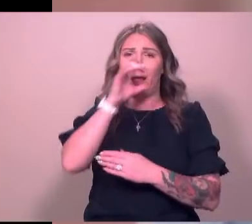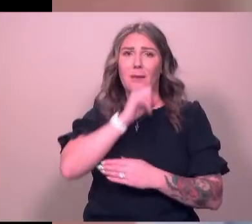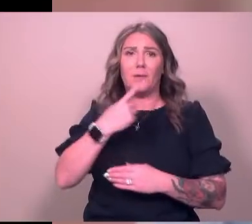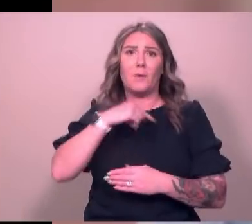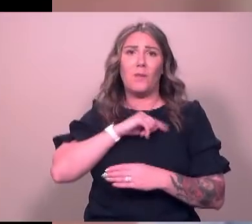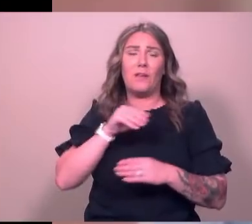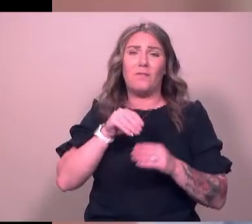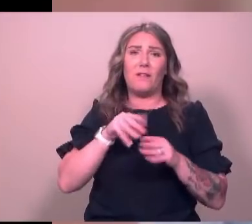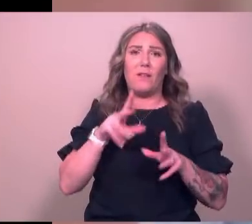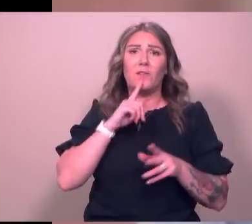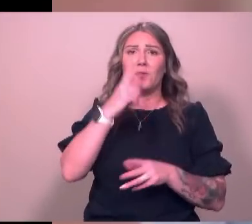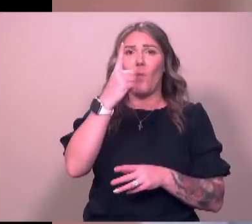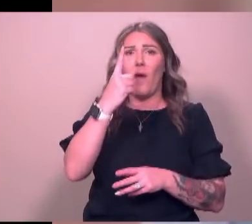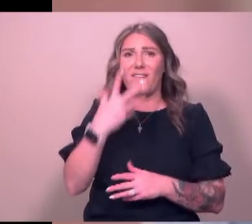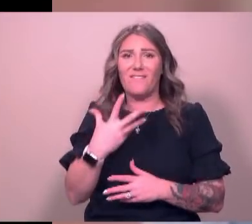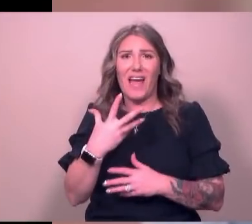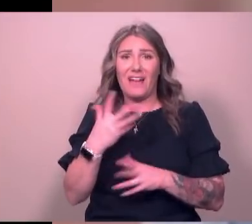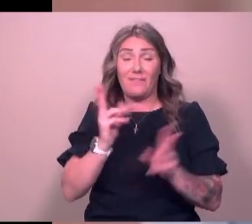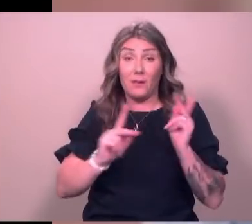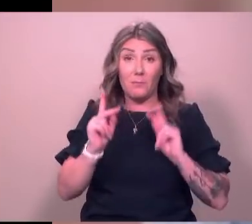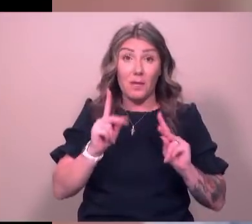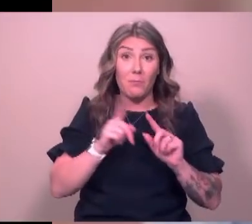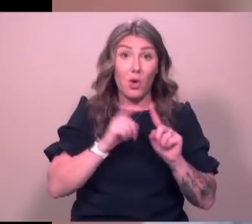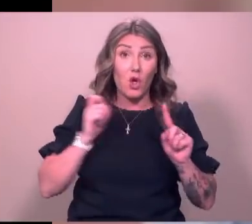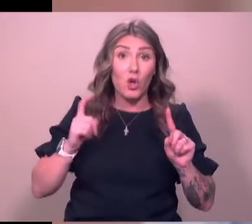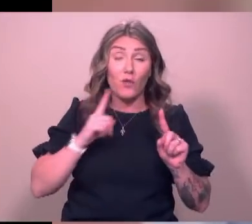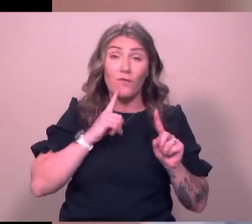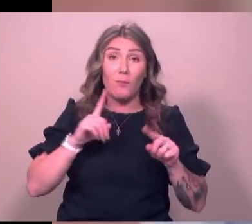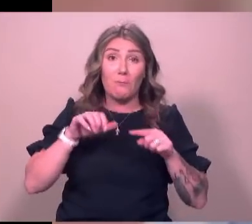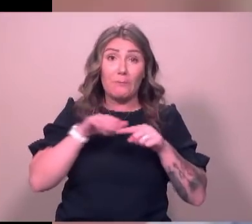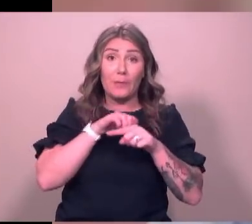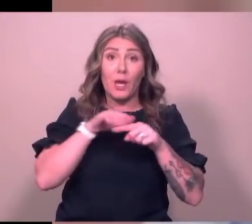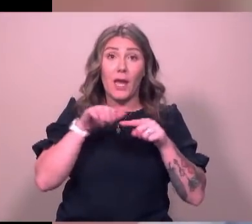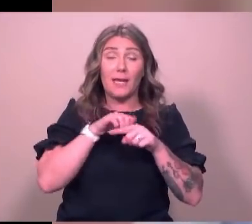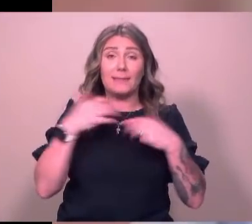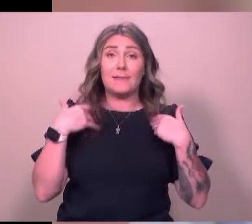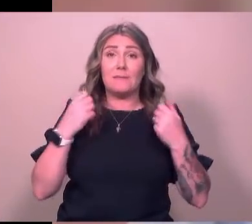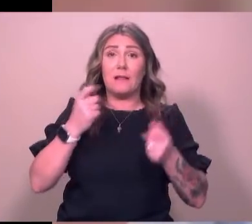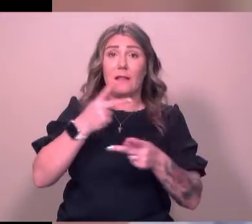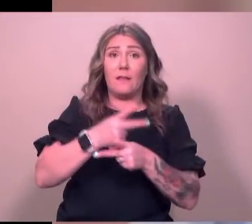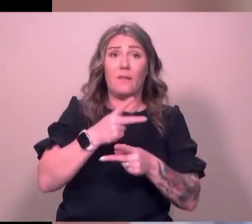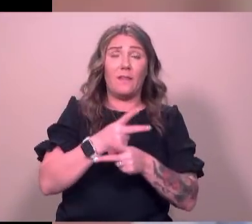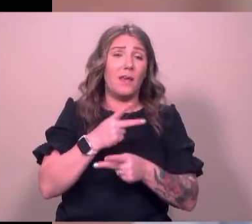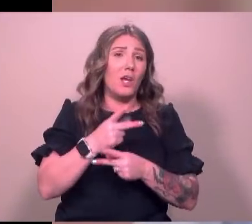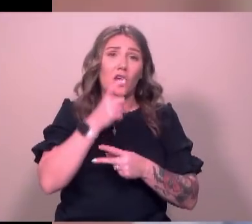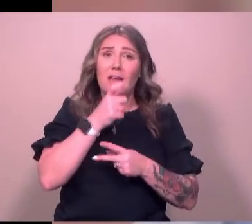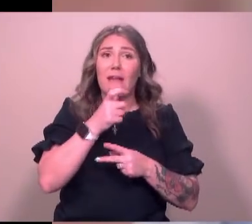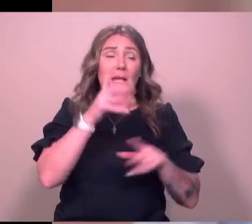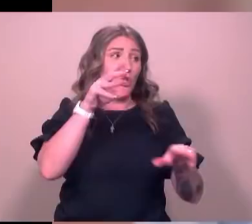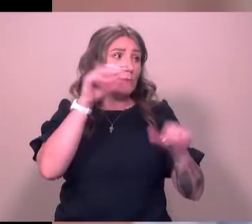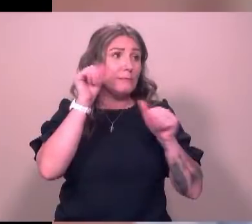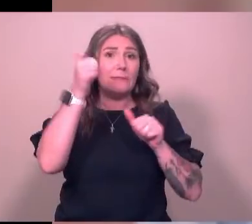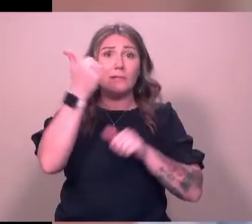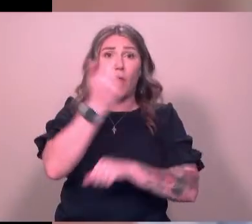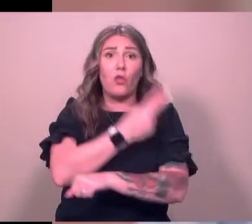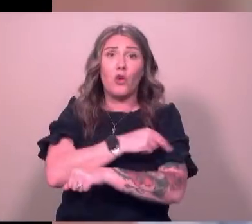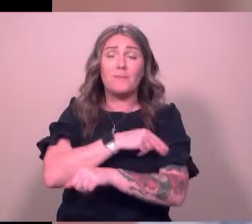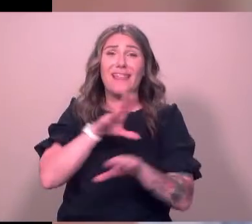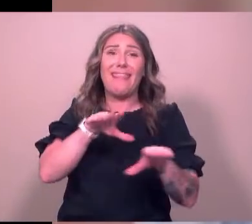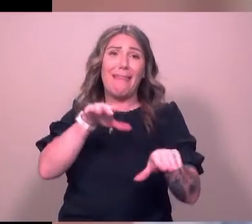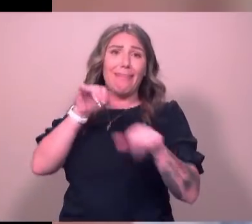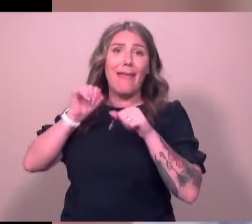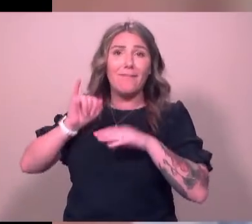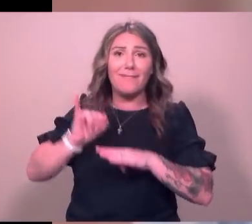lost 1 in 5 individuals from the practice of healthcare. They didn't just go to another hospital, they left the